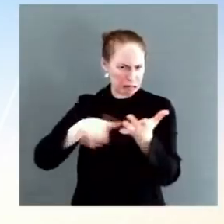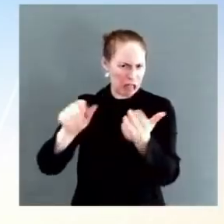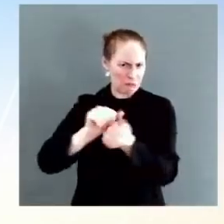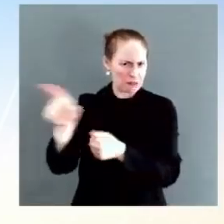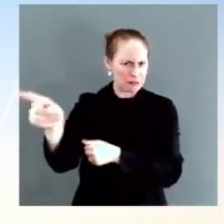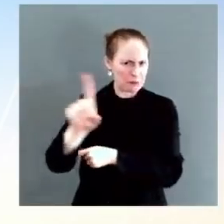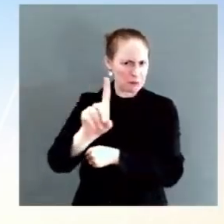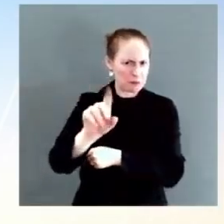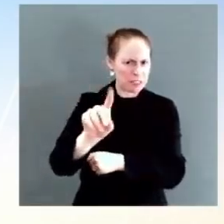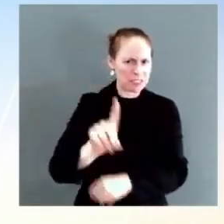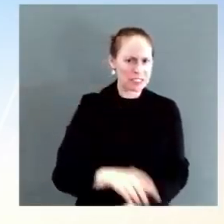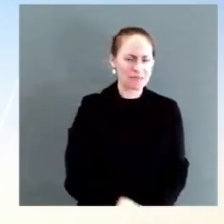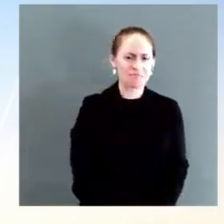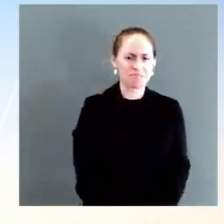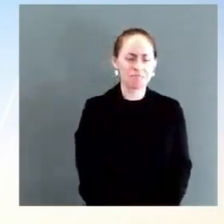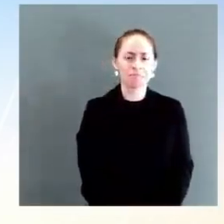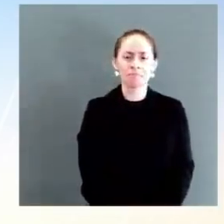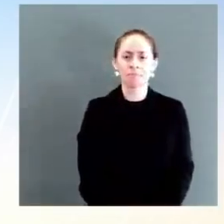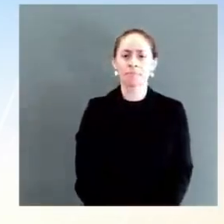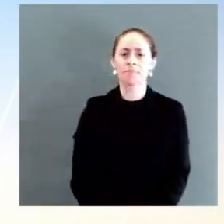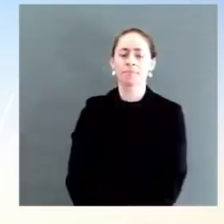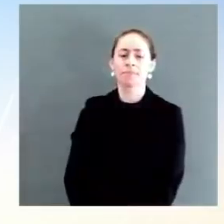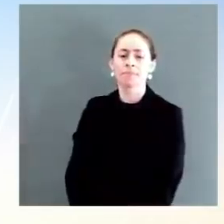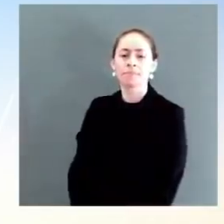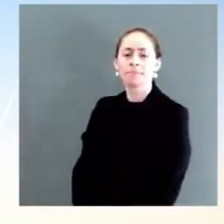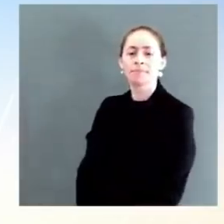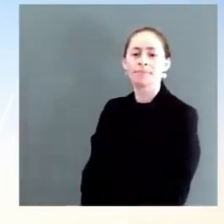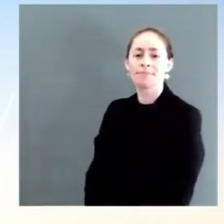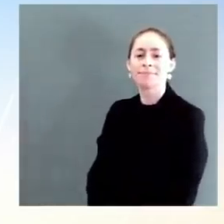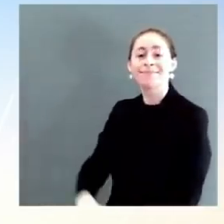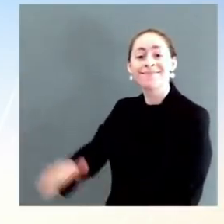otherwise conspiracy theories out I've there. got like 3.